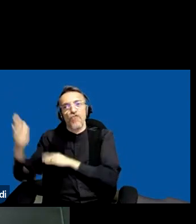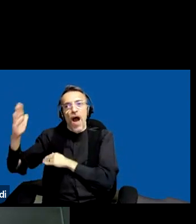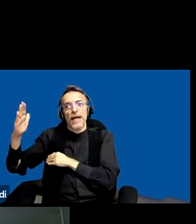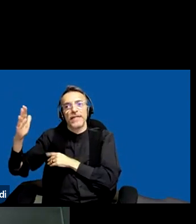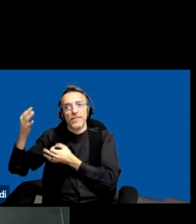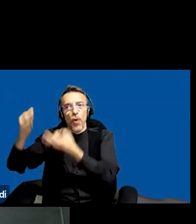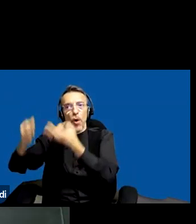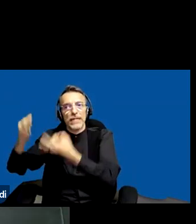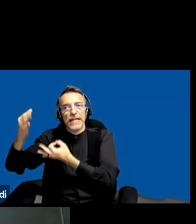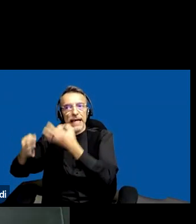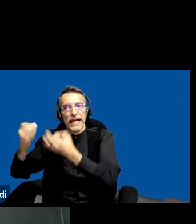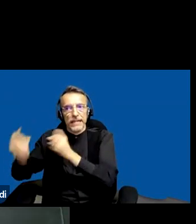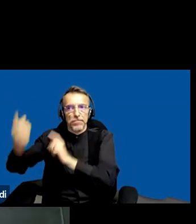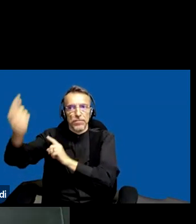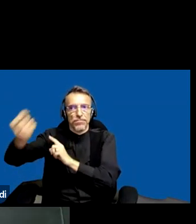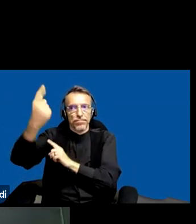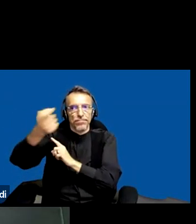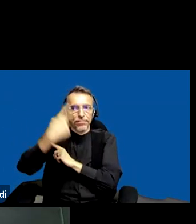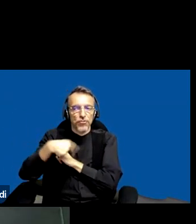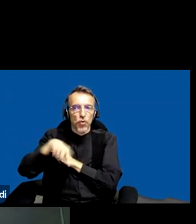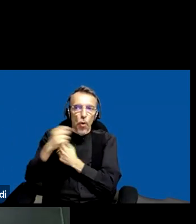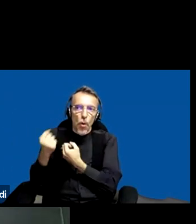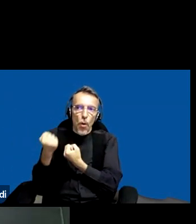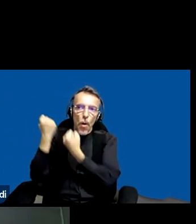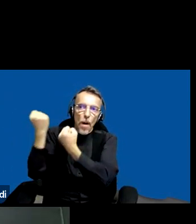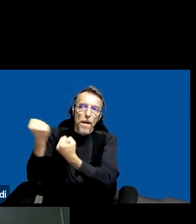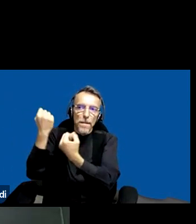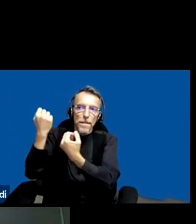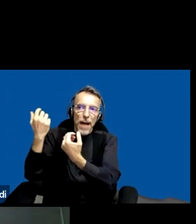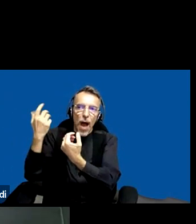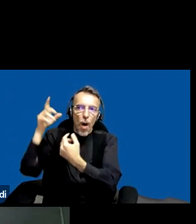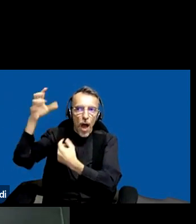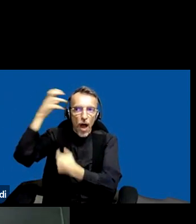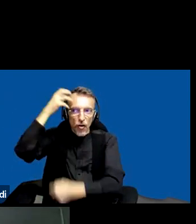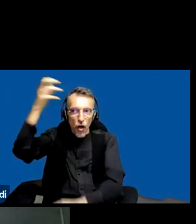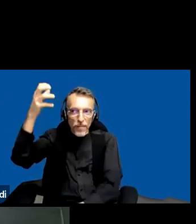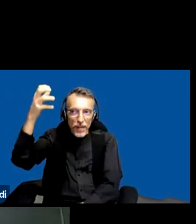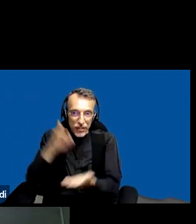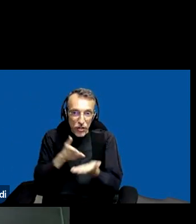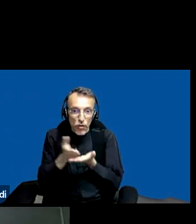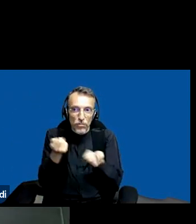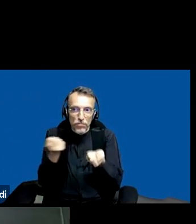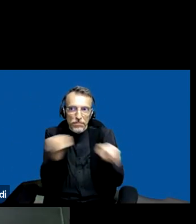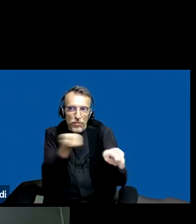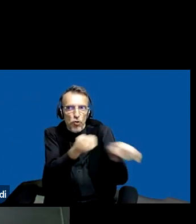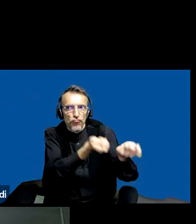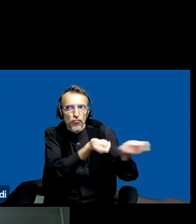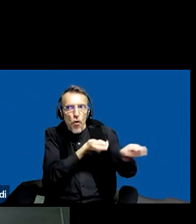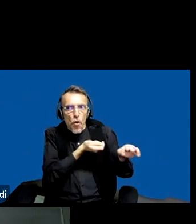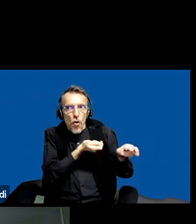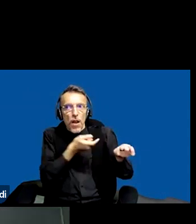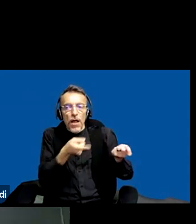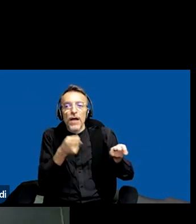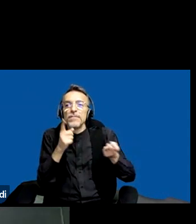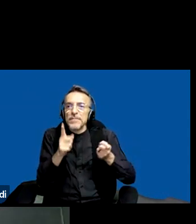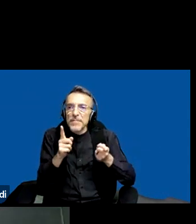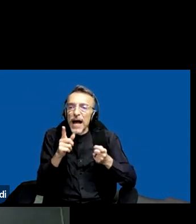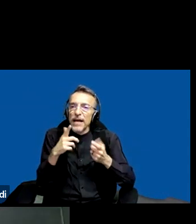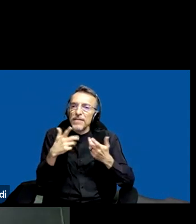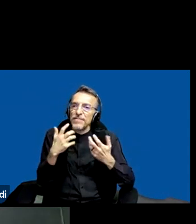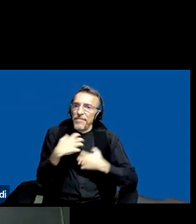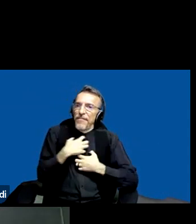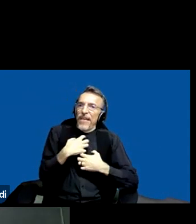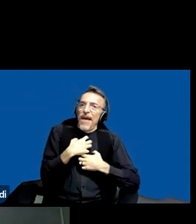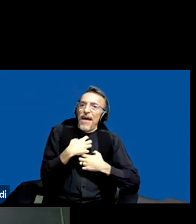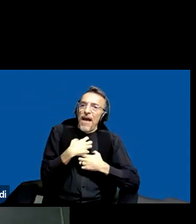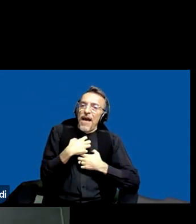ceding powers to governments for good reasons during this pandemic, but there is also this fear that we're in a period